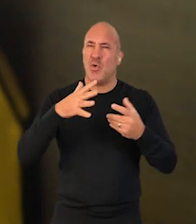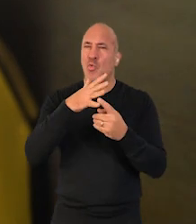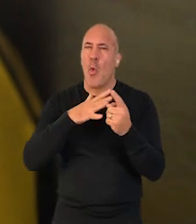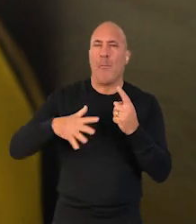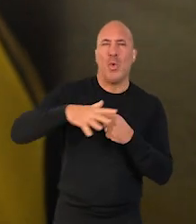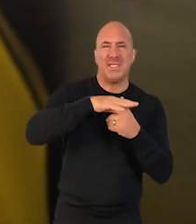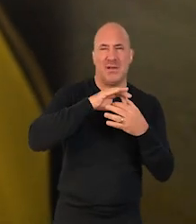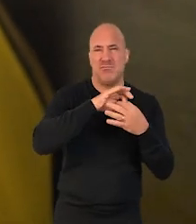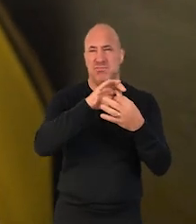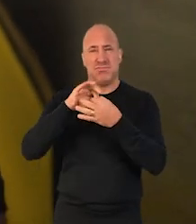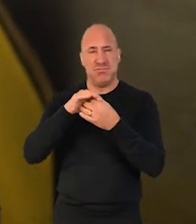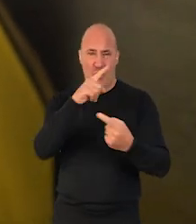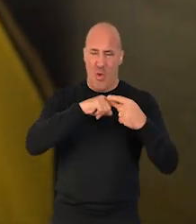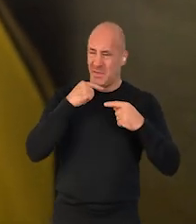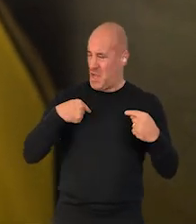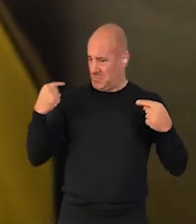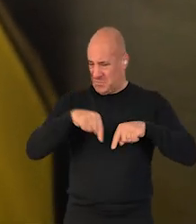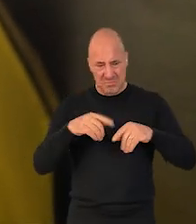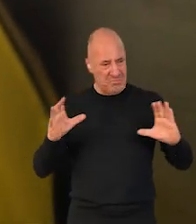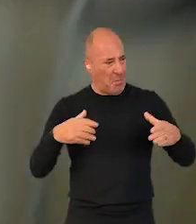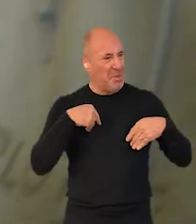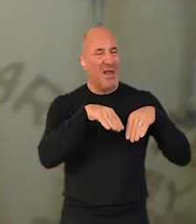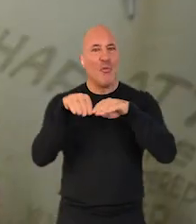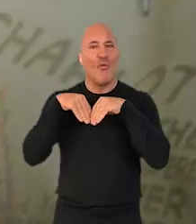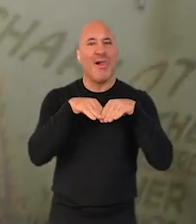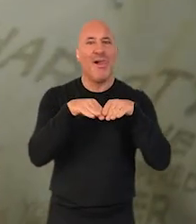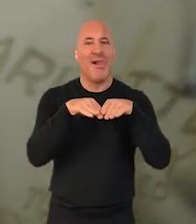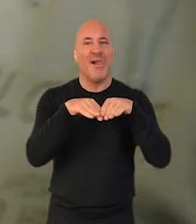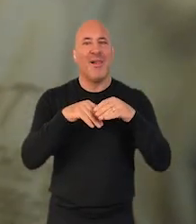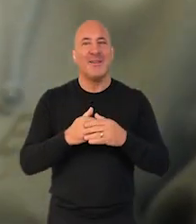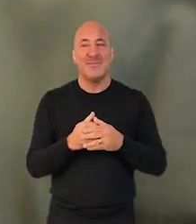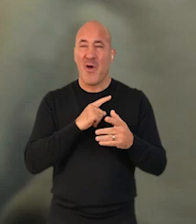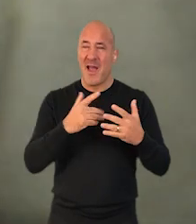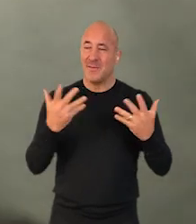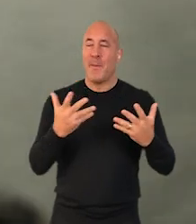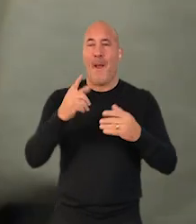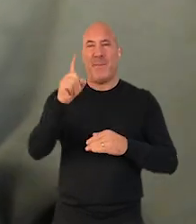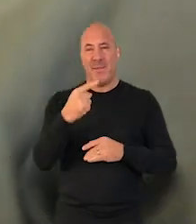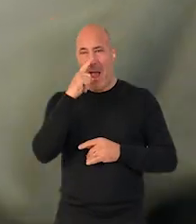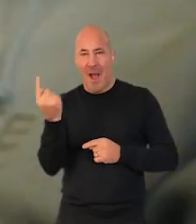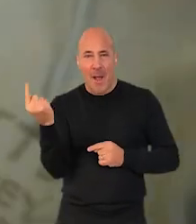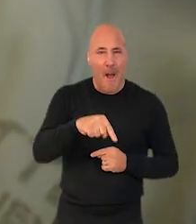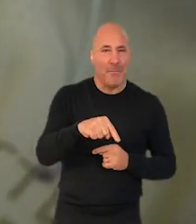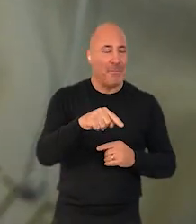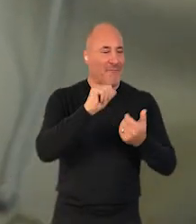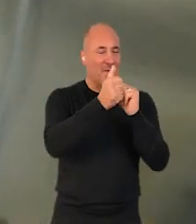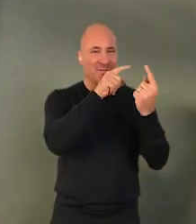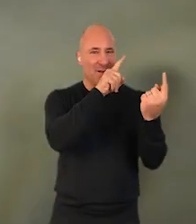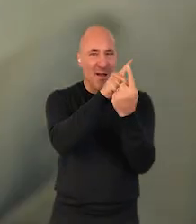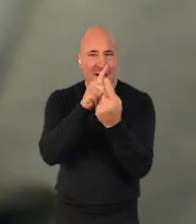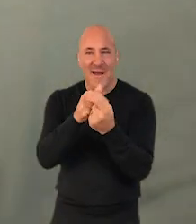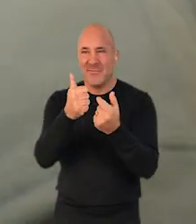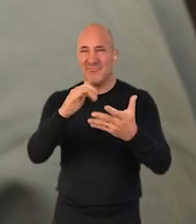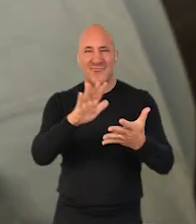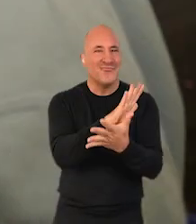created in this session. I think everyone sees themselves as an equal part of the team. It's somewhere that people can go and meet their friends